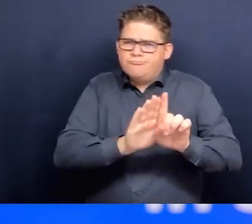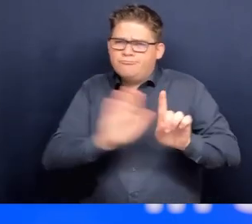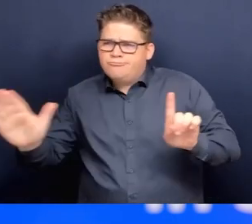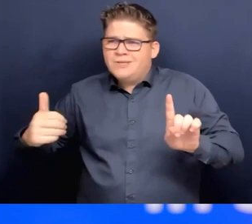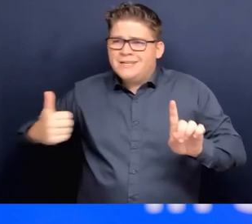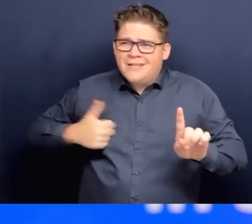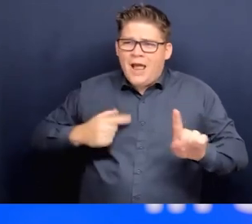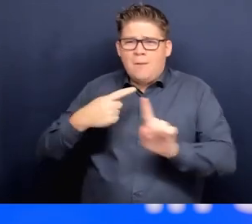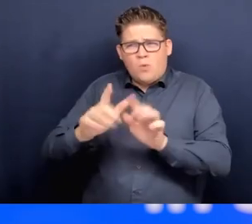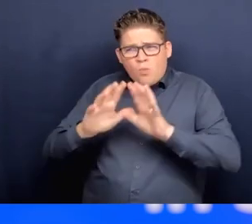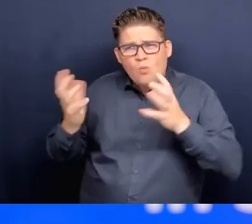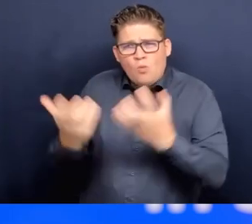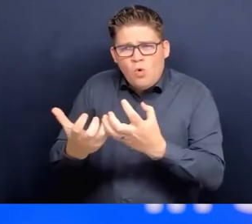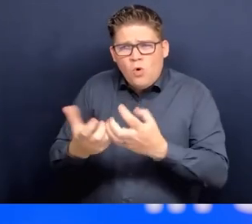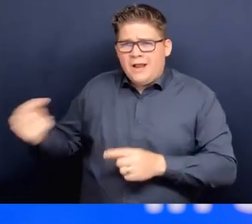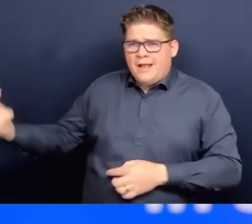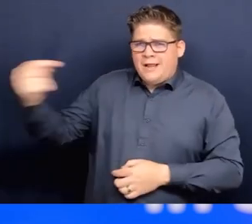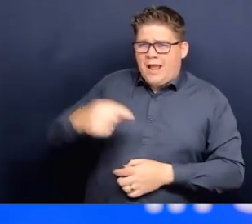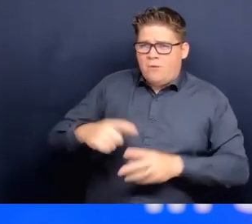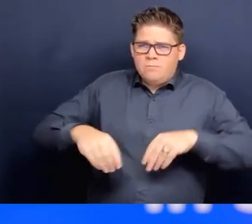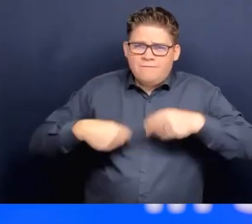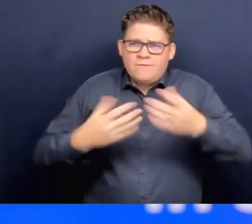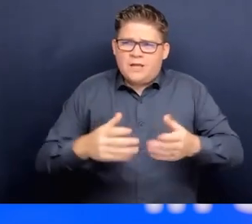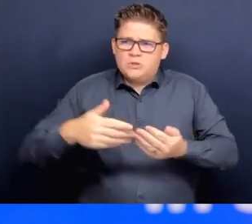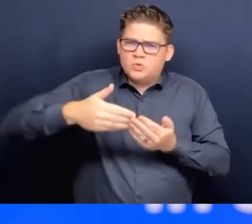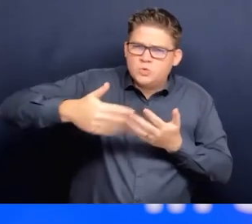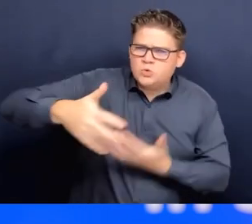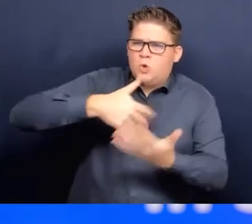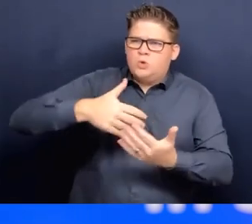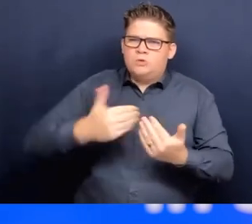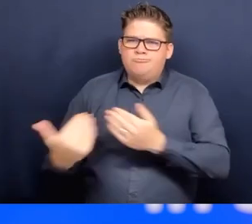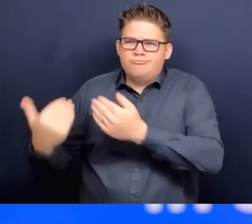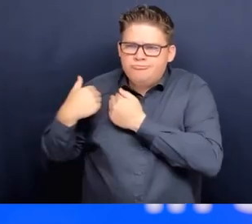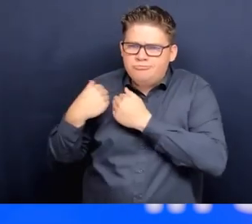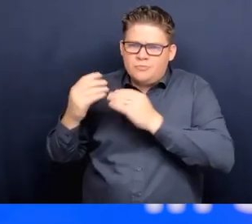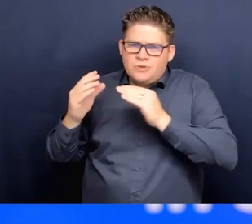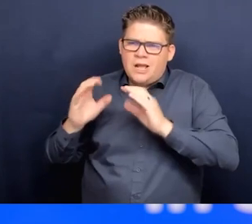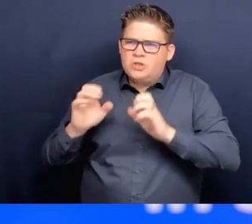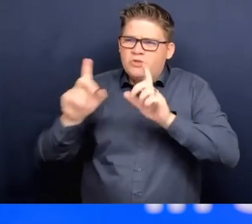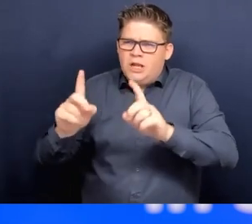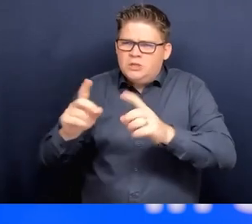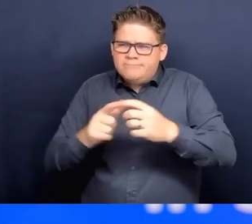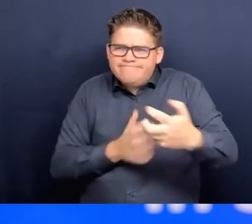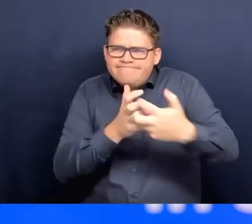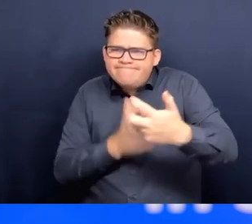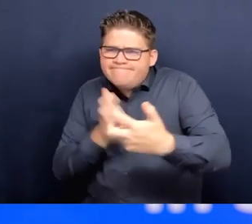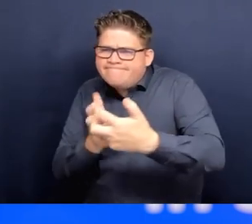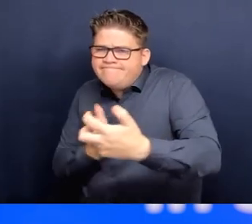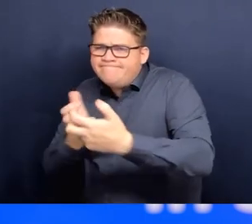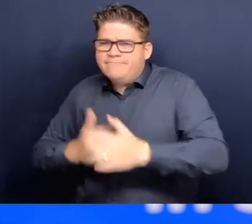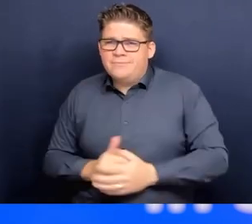Dr. Strasser is someone with enormous experience in Canada and around the world delivering socially accountable